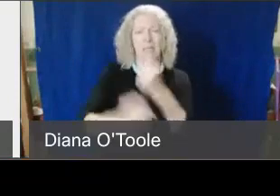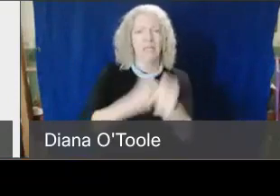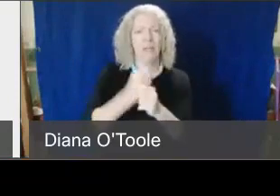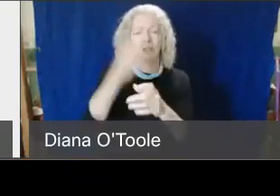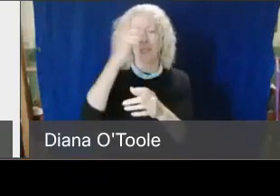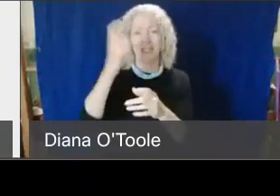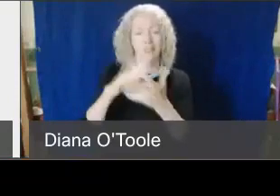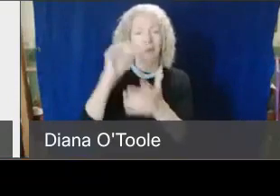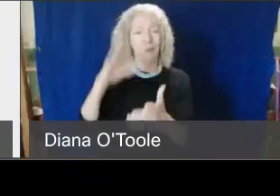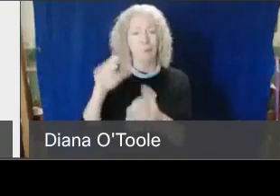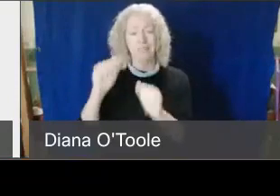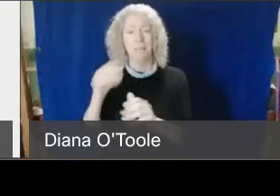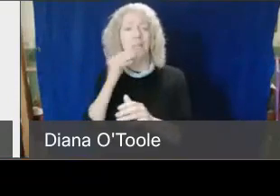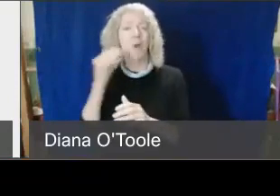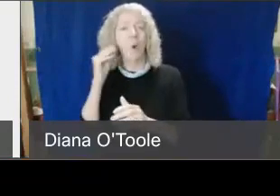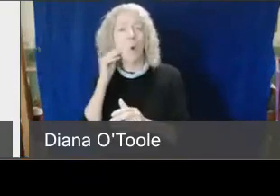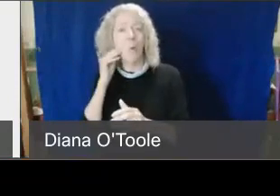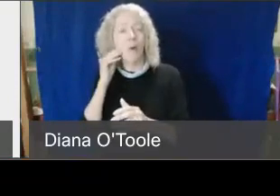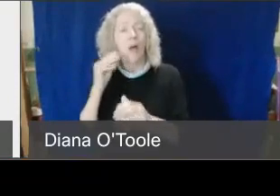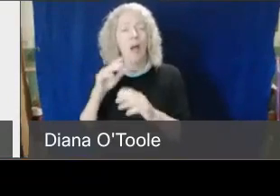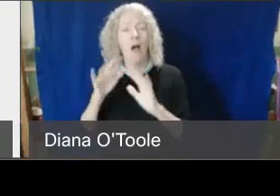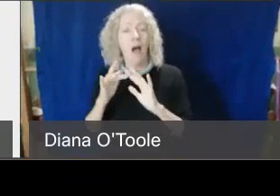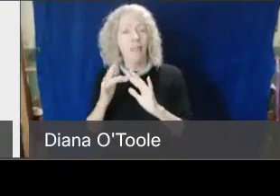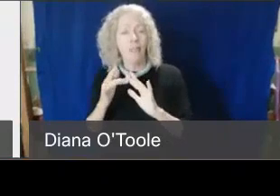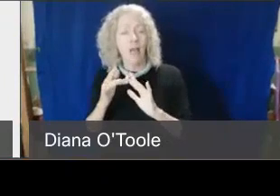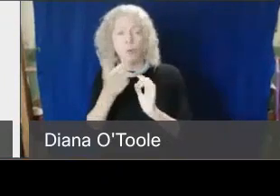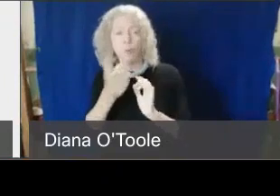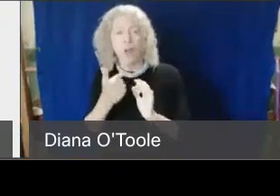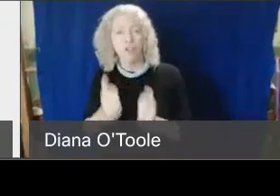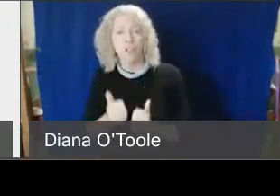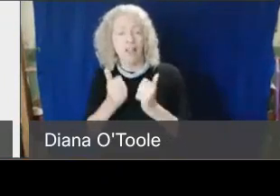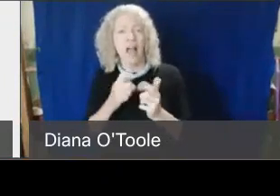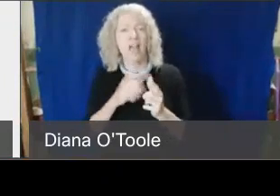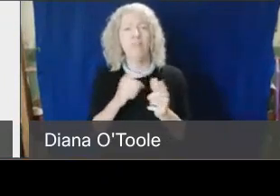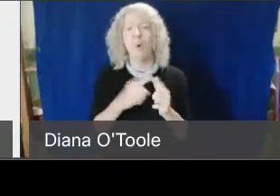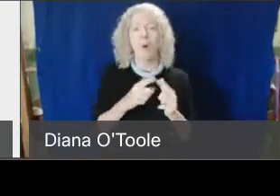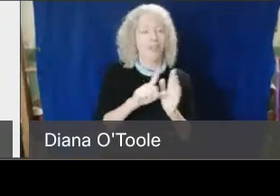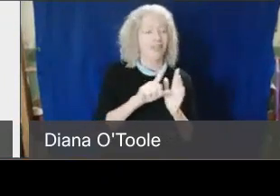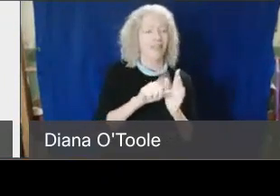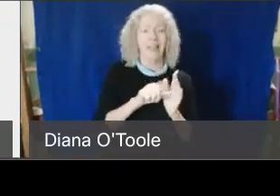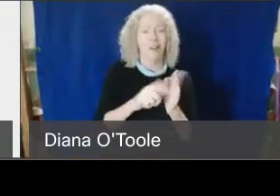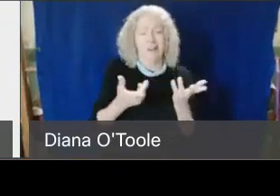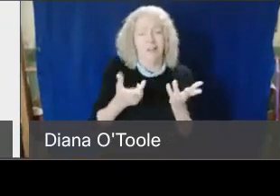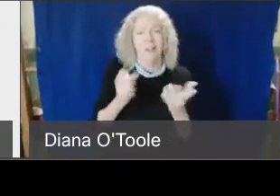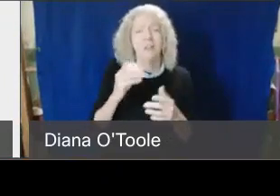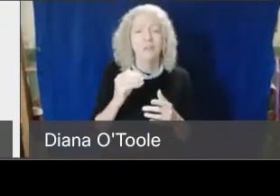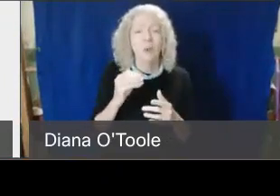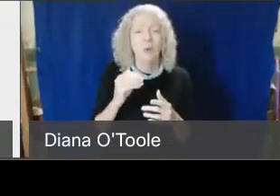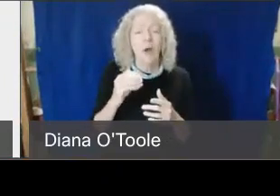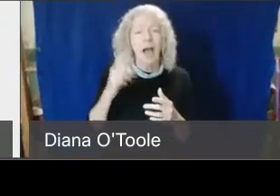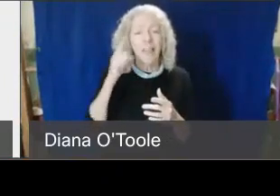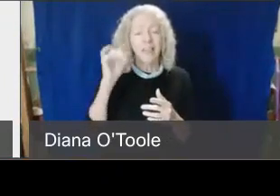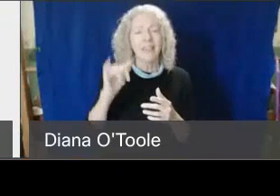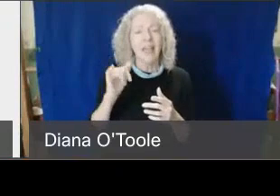live, or they can pick it up asynchronously. I think that level of freedom concerns me for students a little bit. Sometimes when we get too